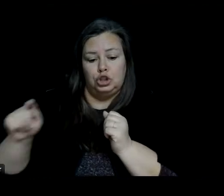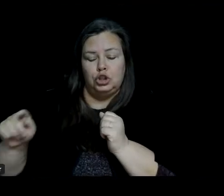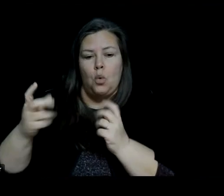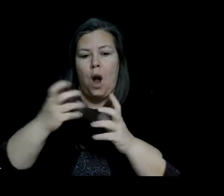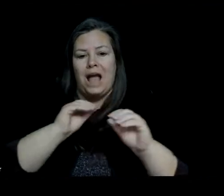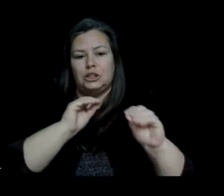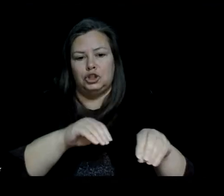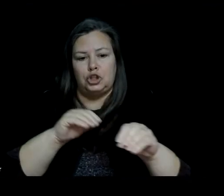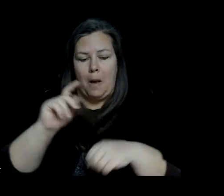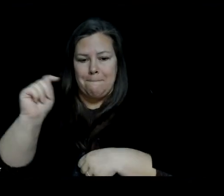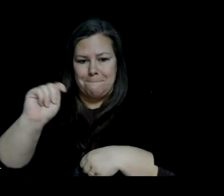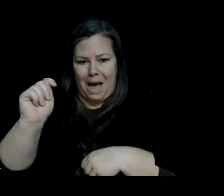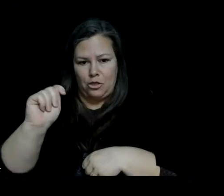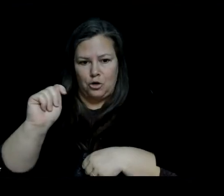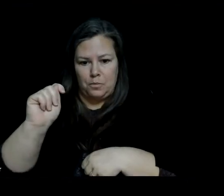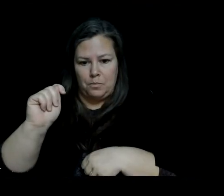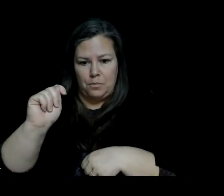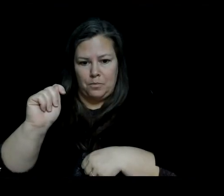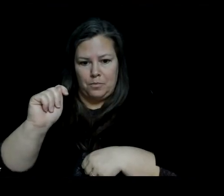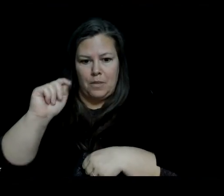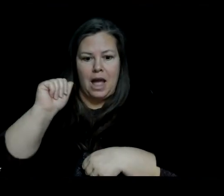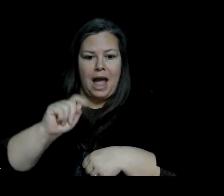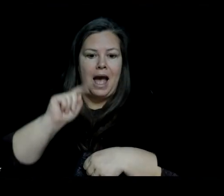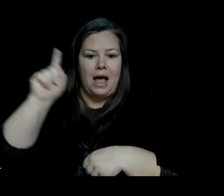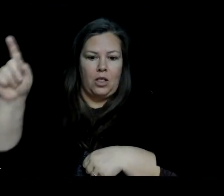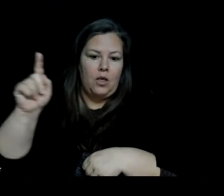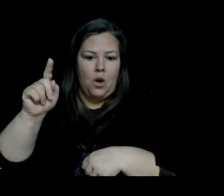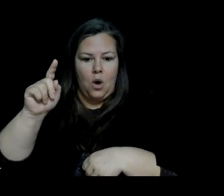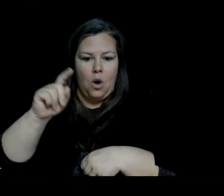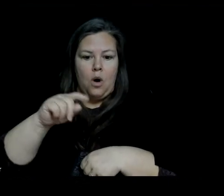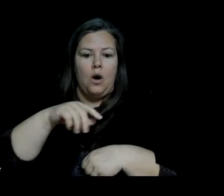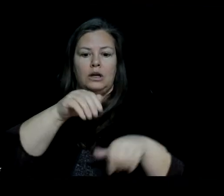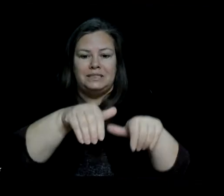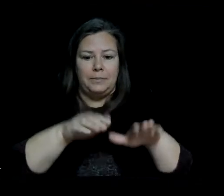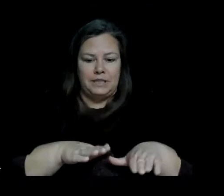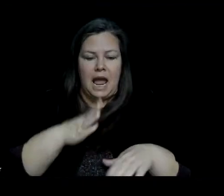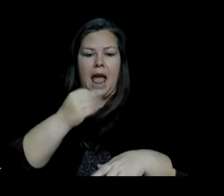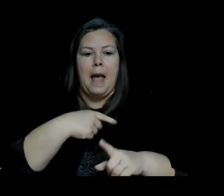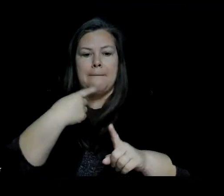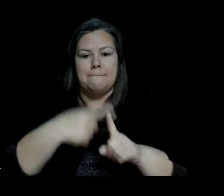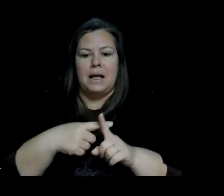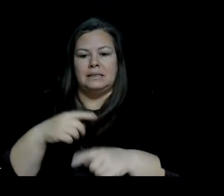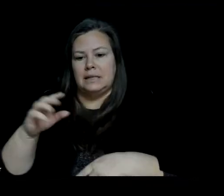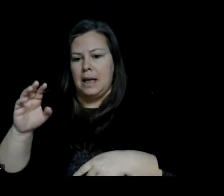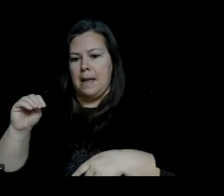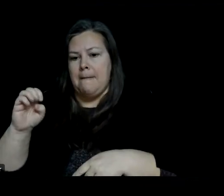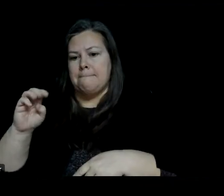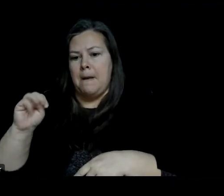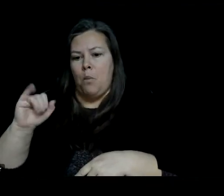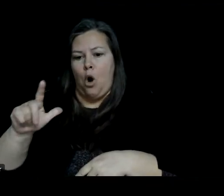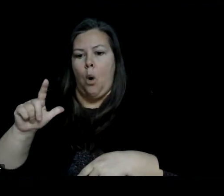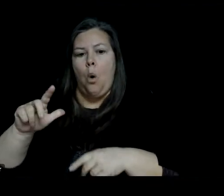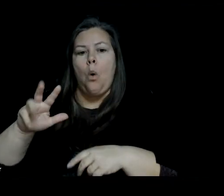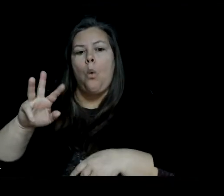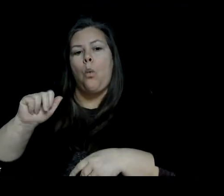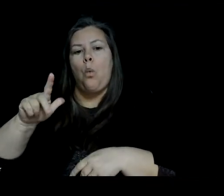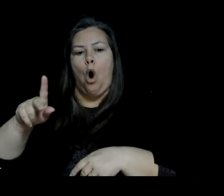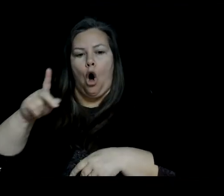install restrooms at the Waukegan Veteran Cemetery and to install memorial walks at all veteran cemeteries for